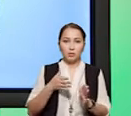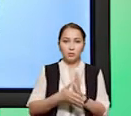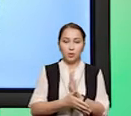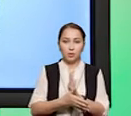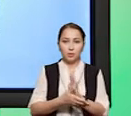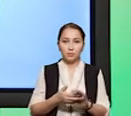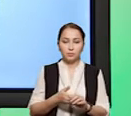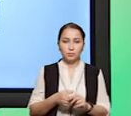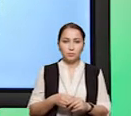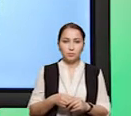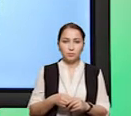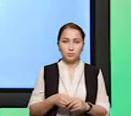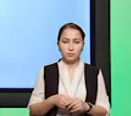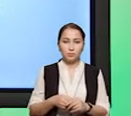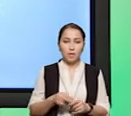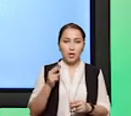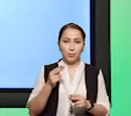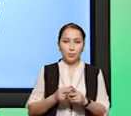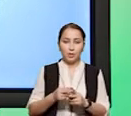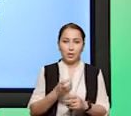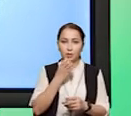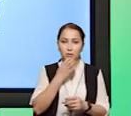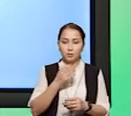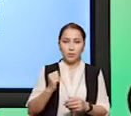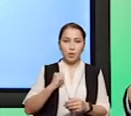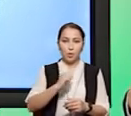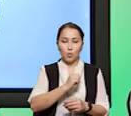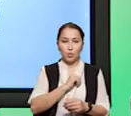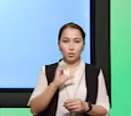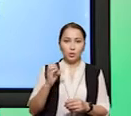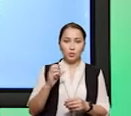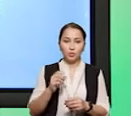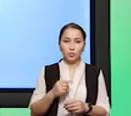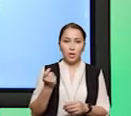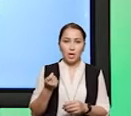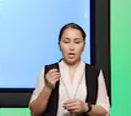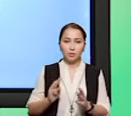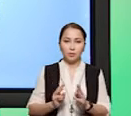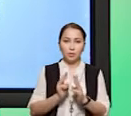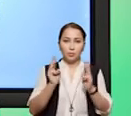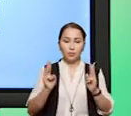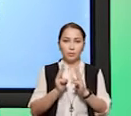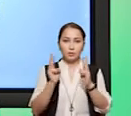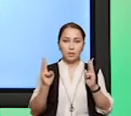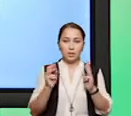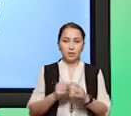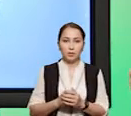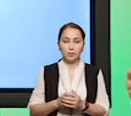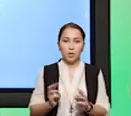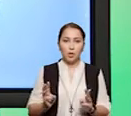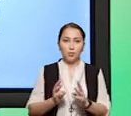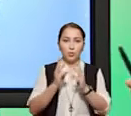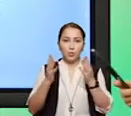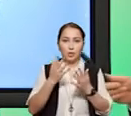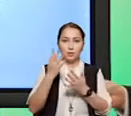toki o'tkazilganda metal qiziydi va o'zidan kumush atomlarini bug'lab chiqara boshlaydi.